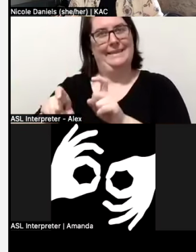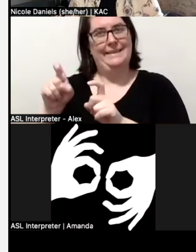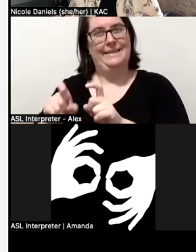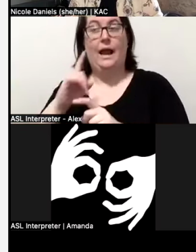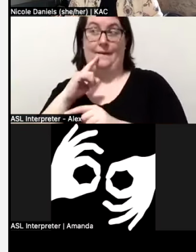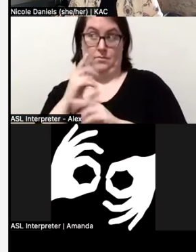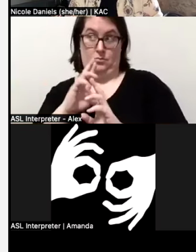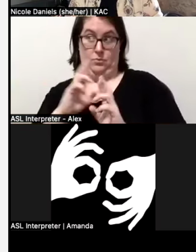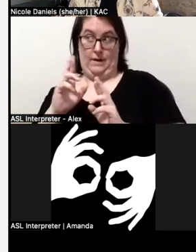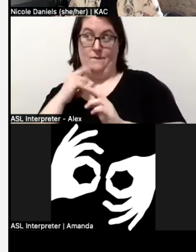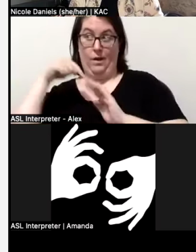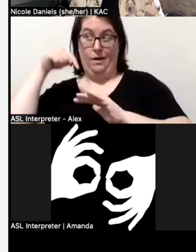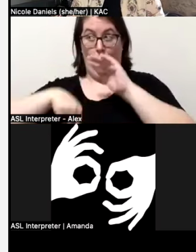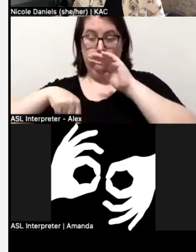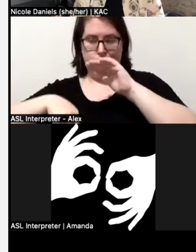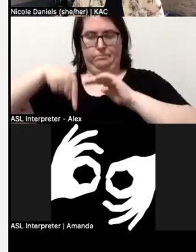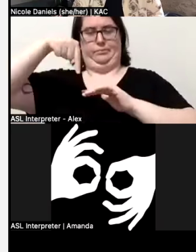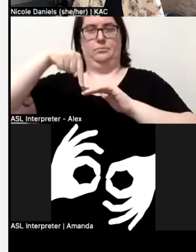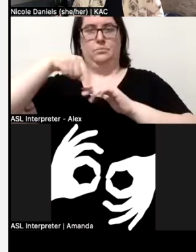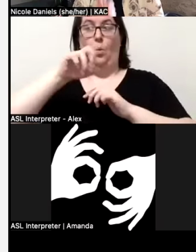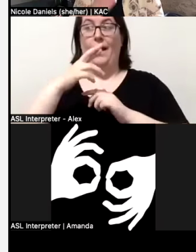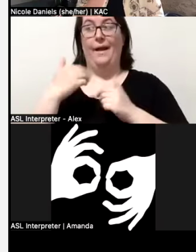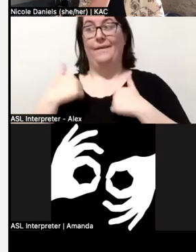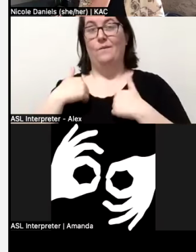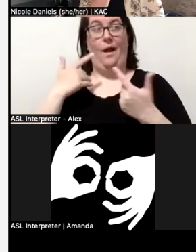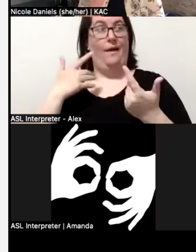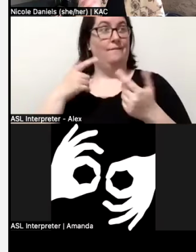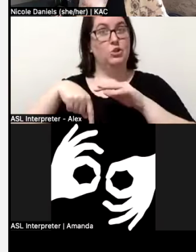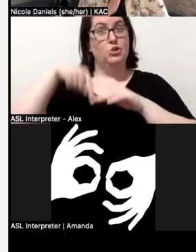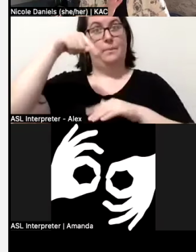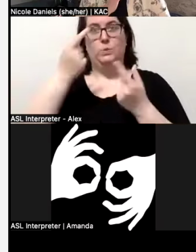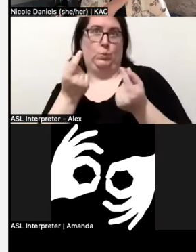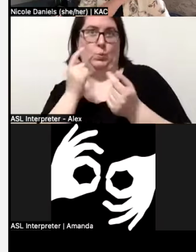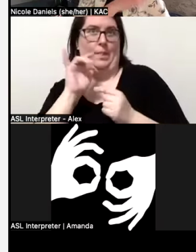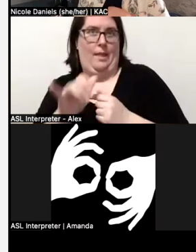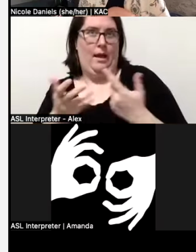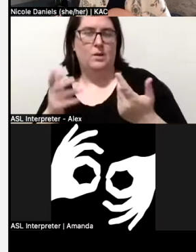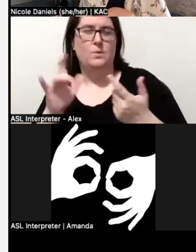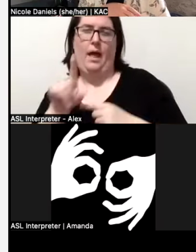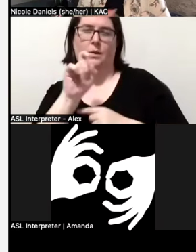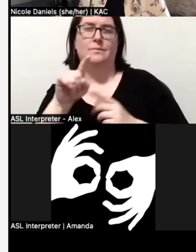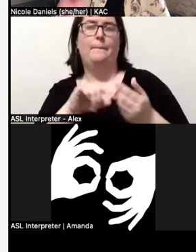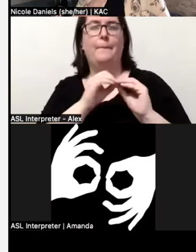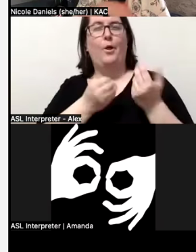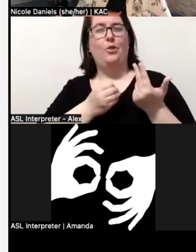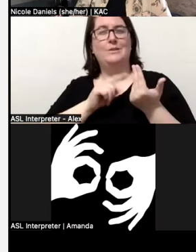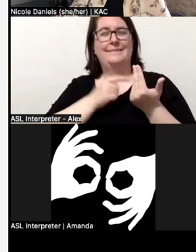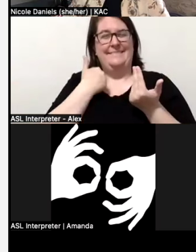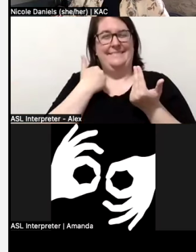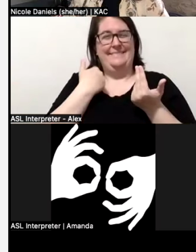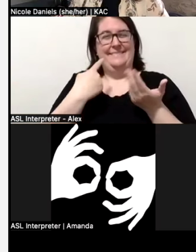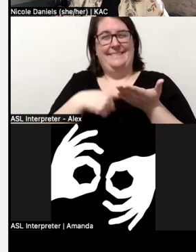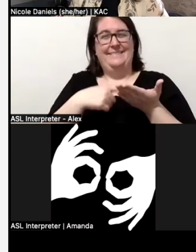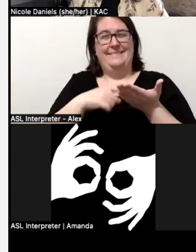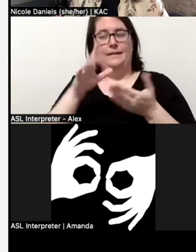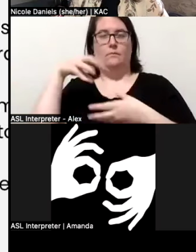place to reduce deficits and or to utilize accumulated surpluses. So again, that's where that question 13 that I mentioned earlier will come into